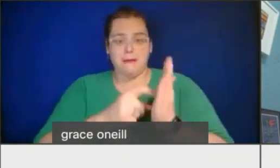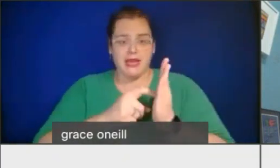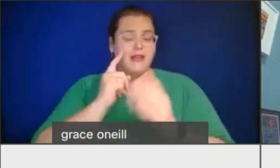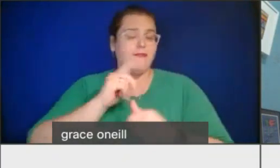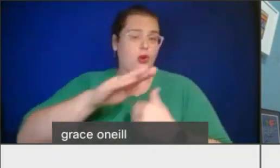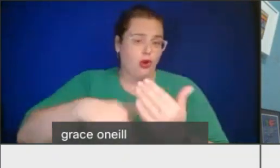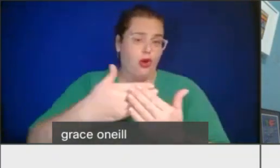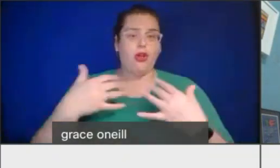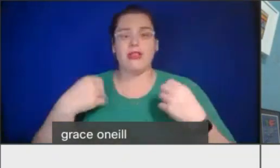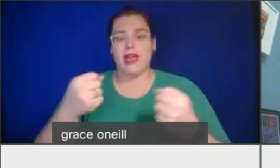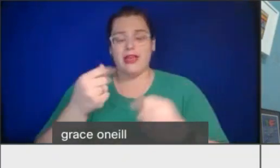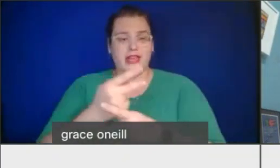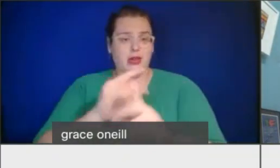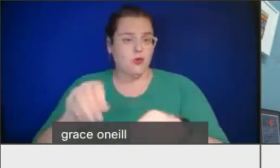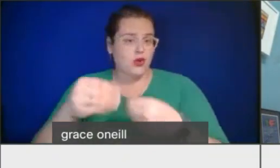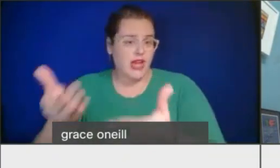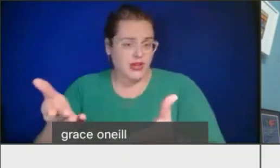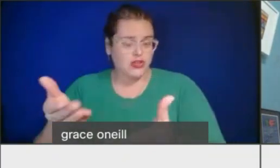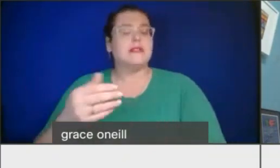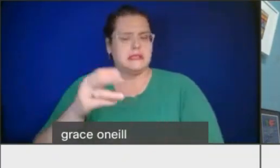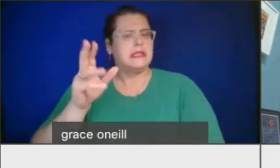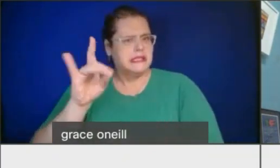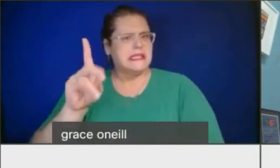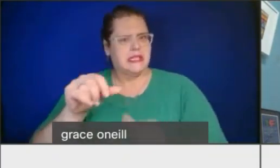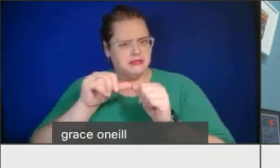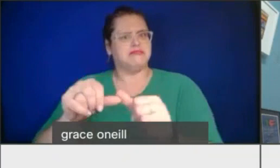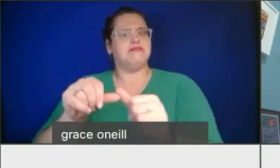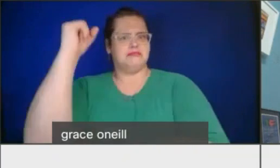providers was upheld by the Supreme Court.